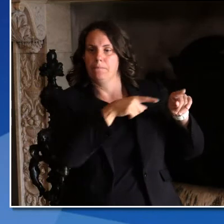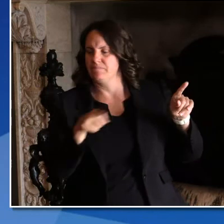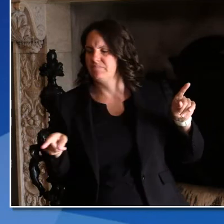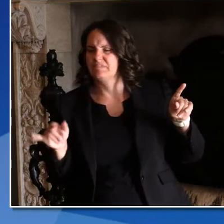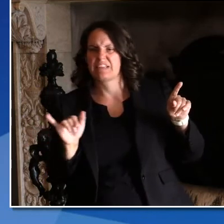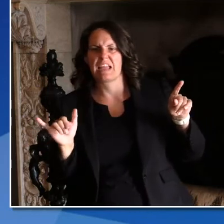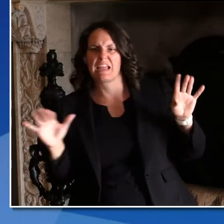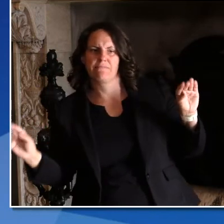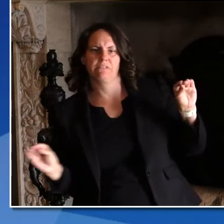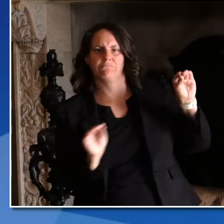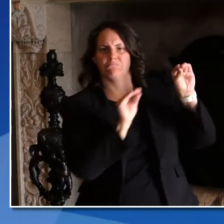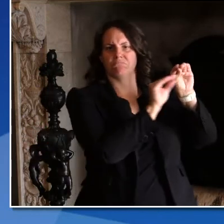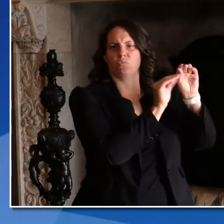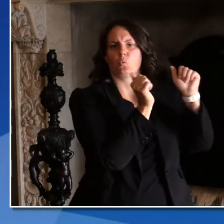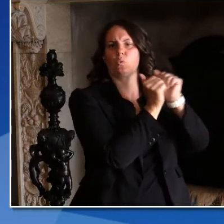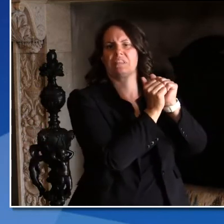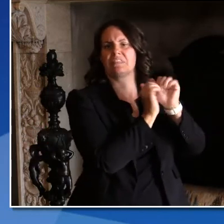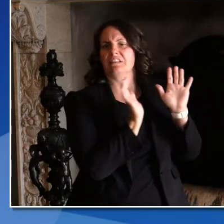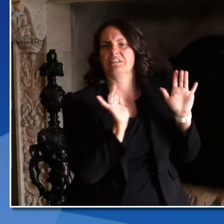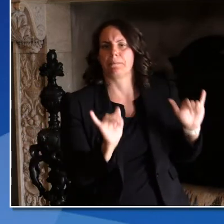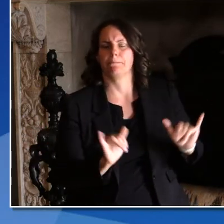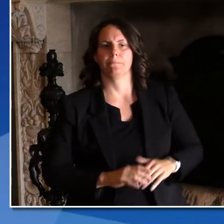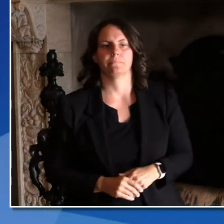go to the impact on wait time.